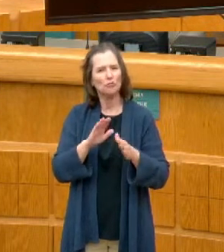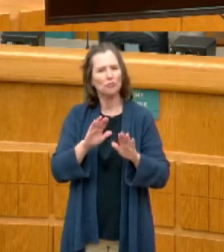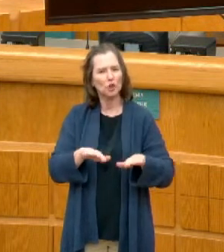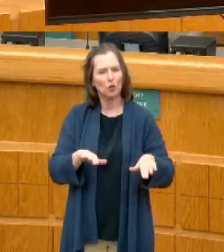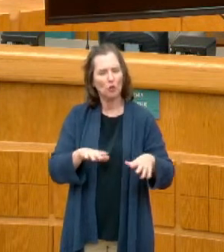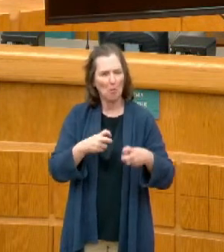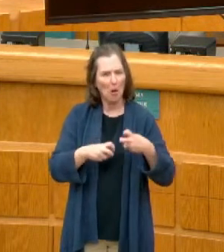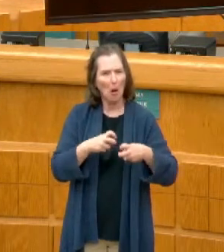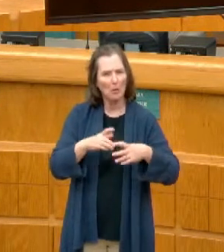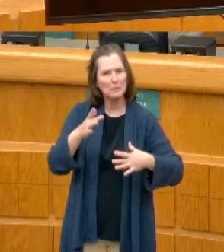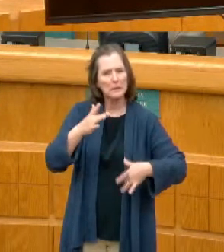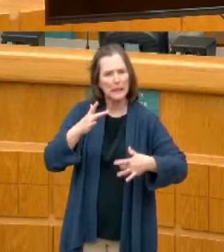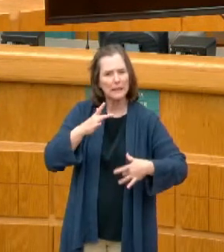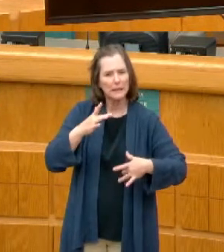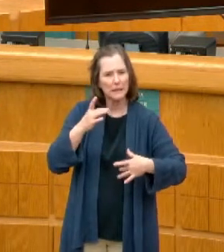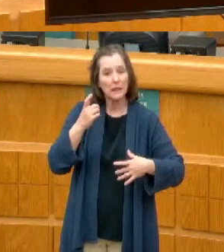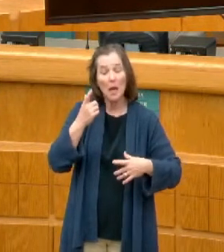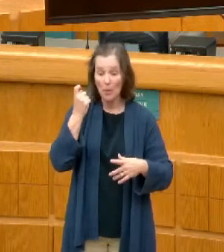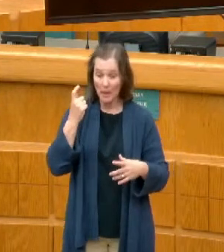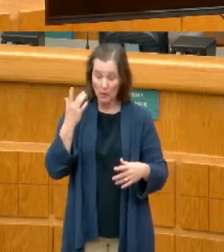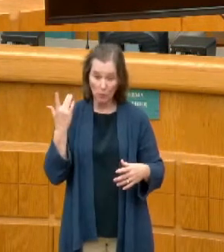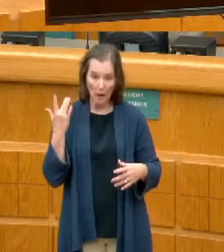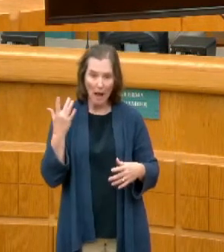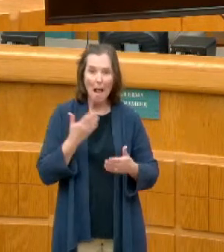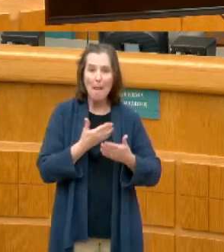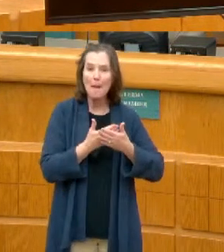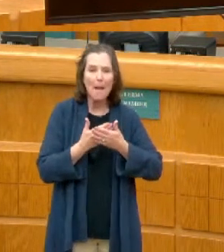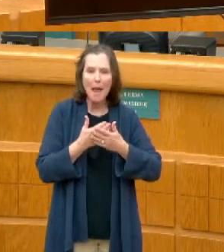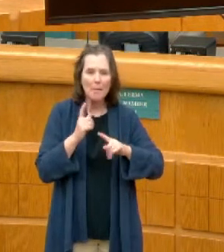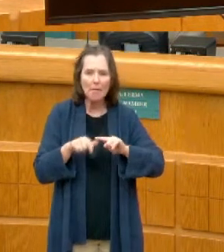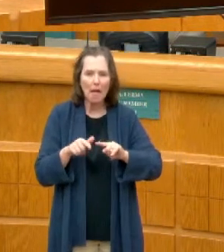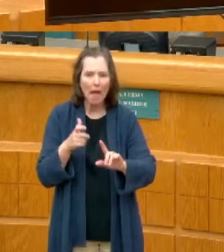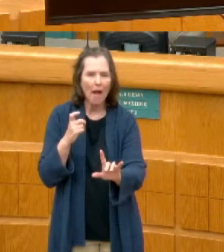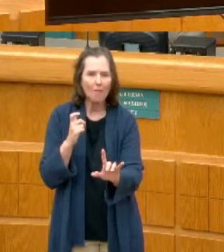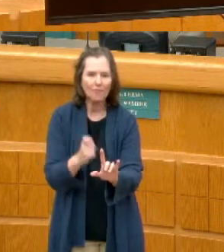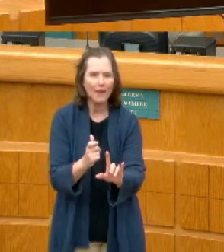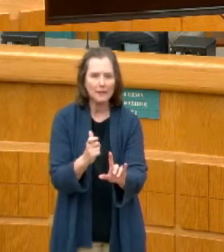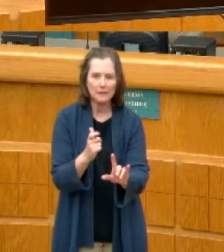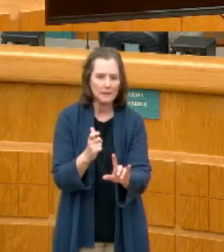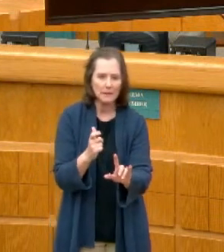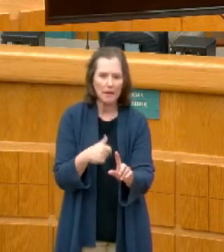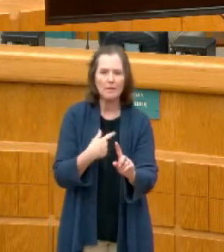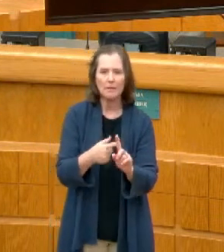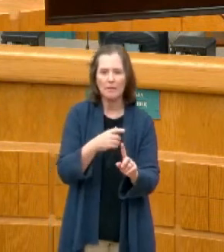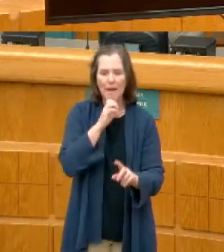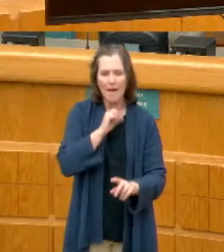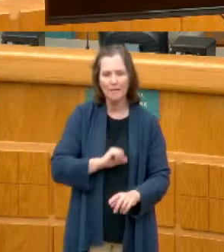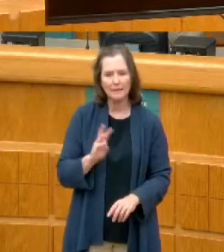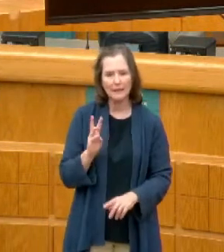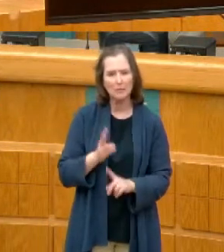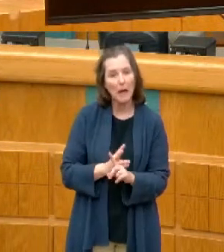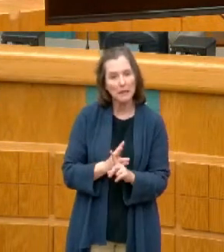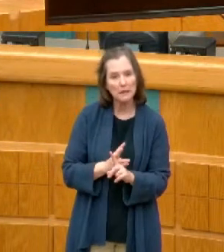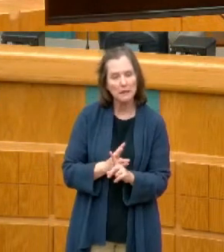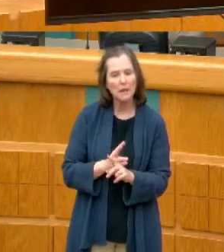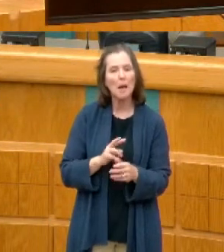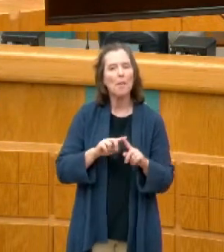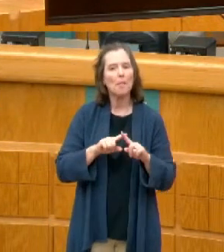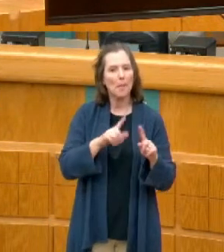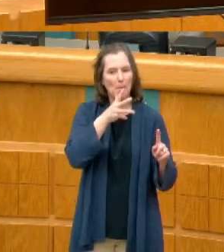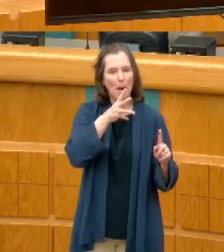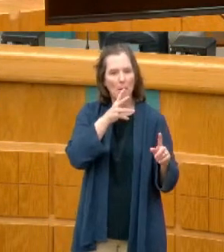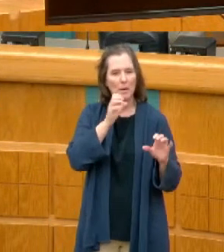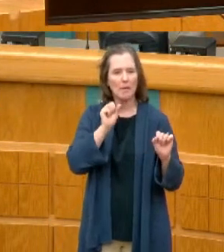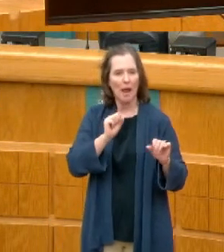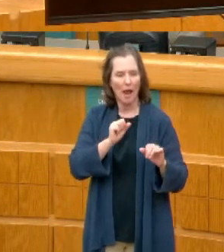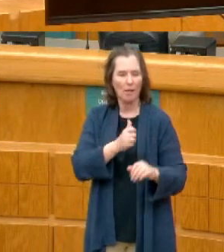months old. We also ask for grandparents and fathers and others around that infant